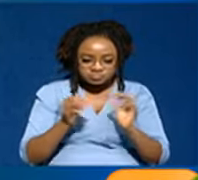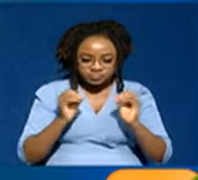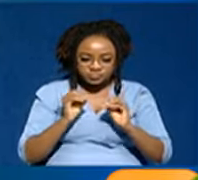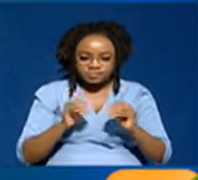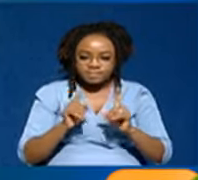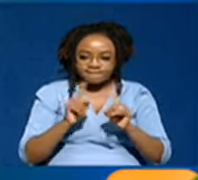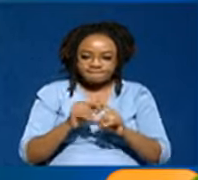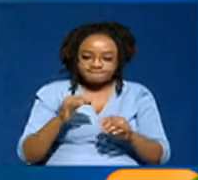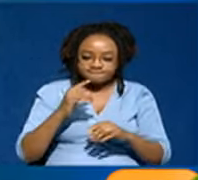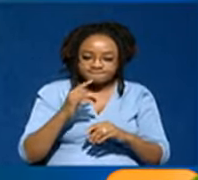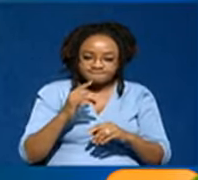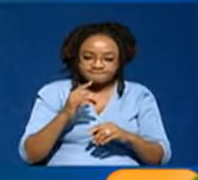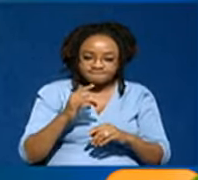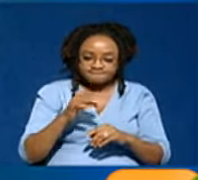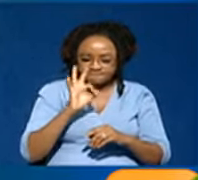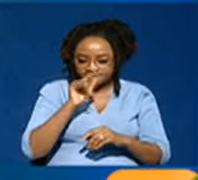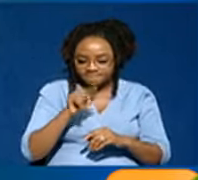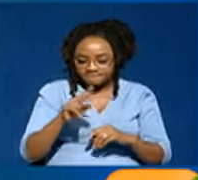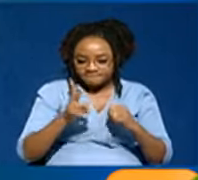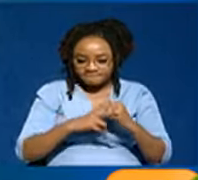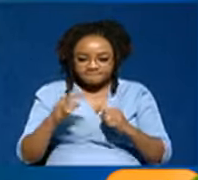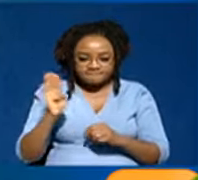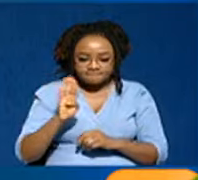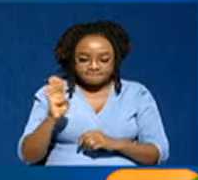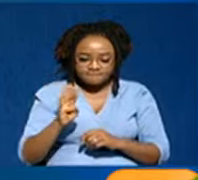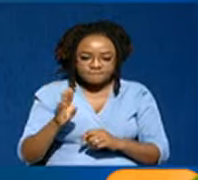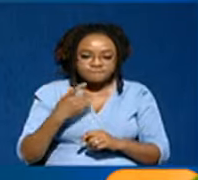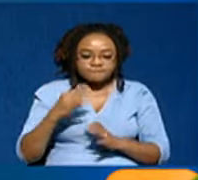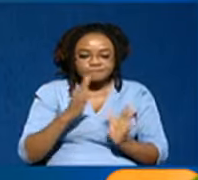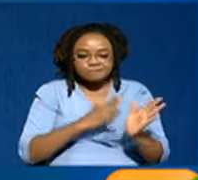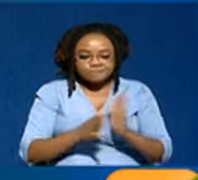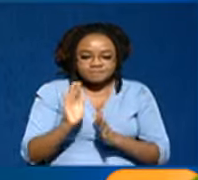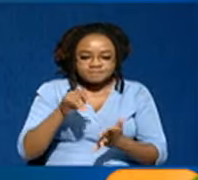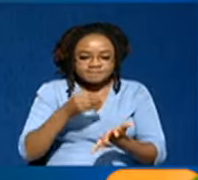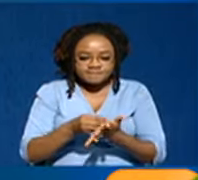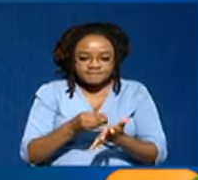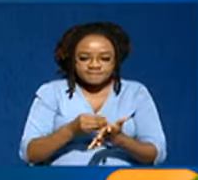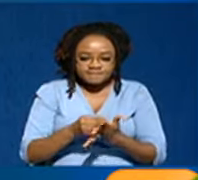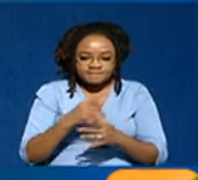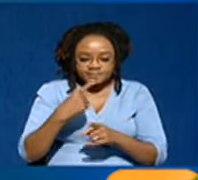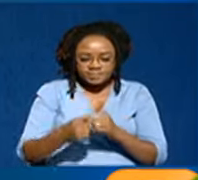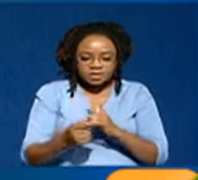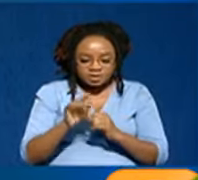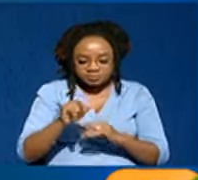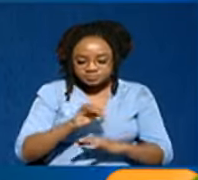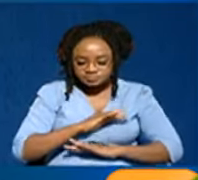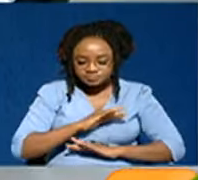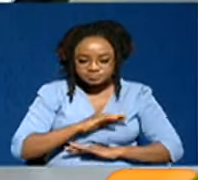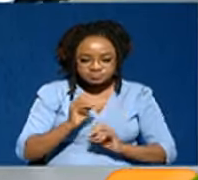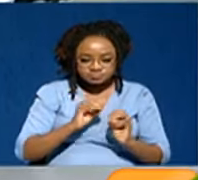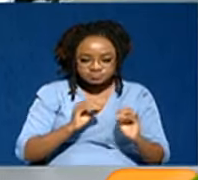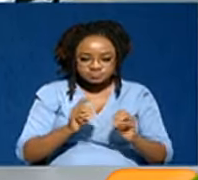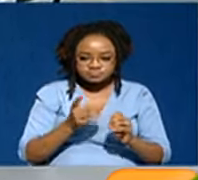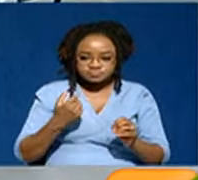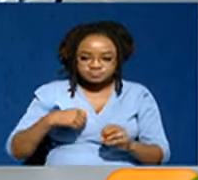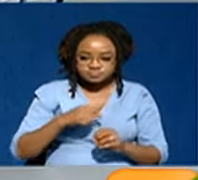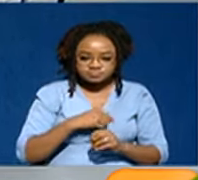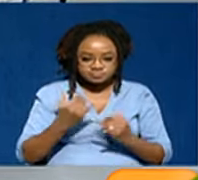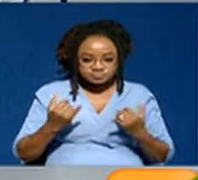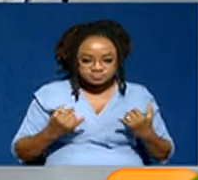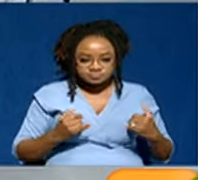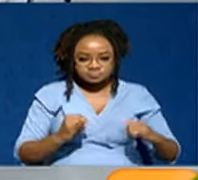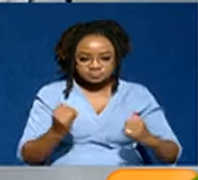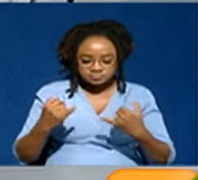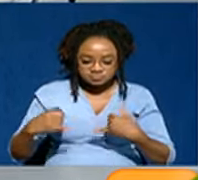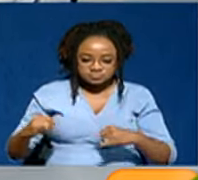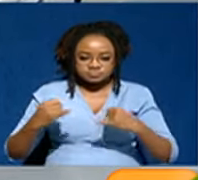And that 3.7 billion that was allocated for the whole financial year was not even enough. So we really tried, and the cabinet